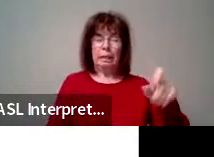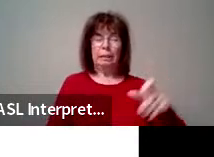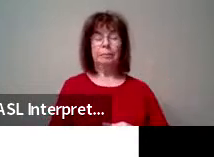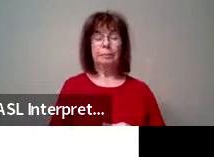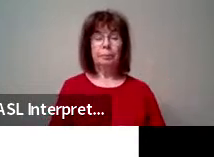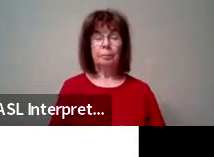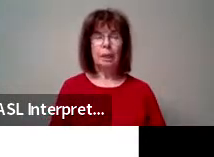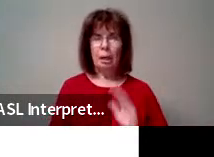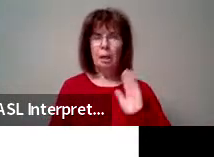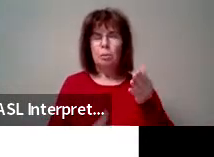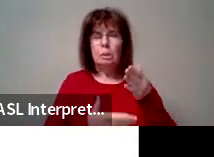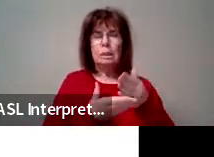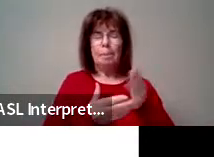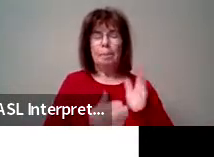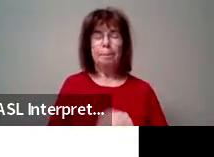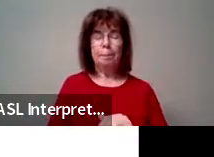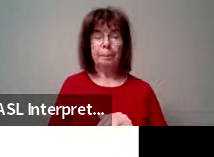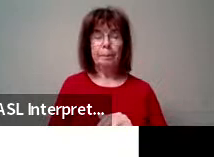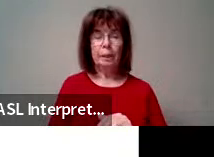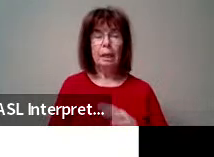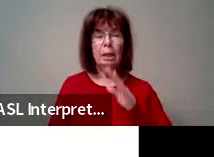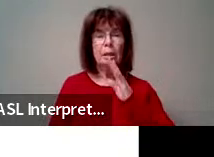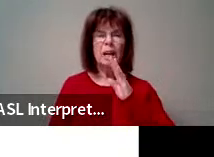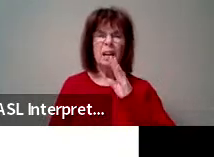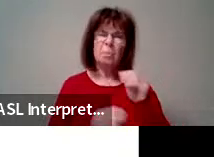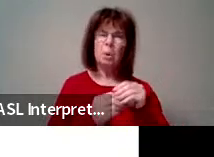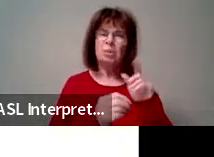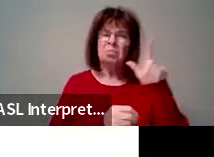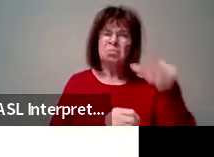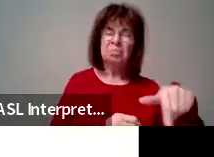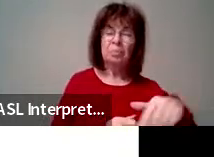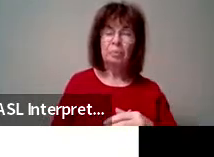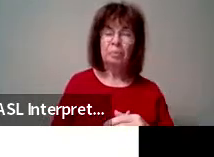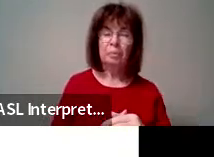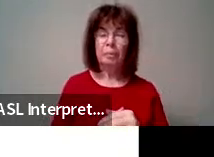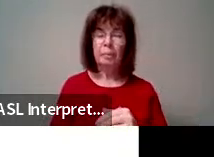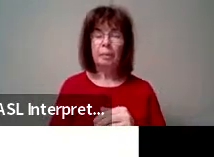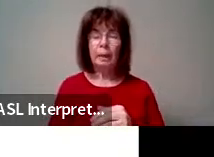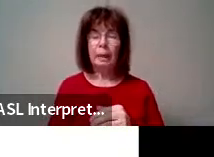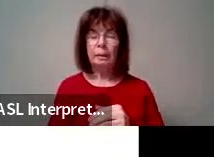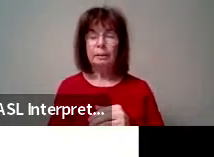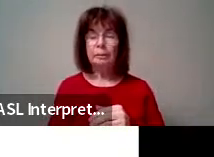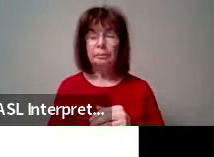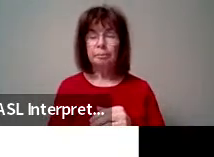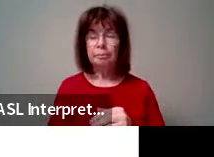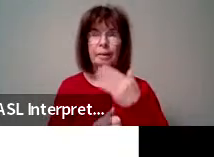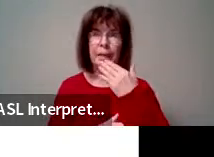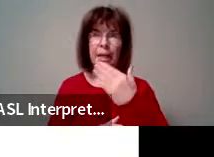I'll stop there and we'll talk about this a little bit more today in this meeting. Thank you.